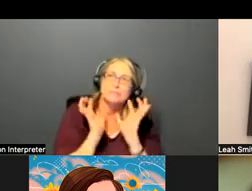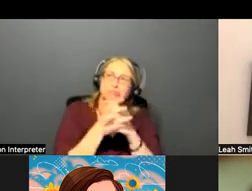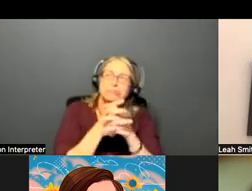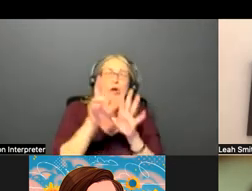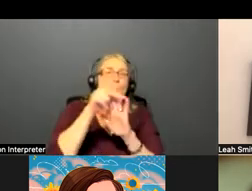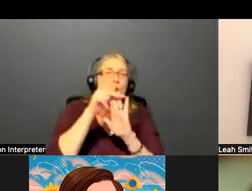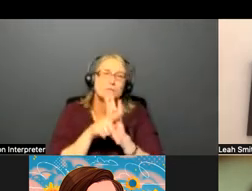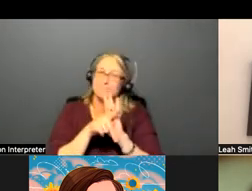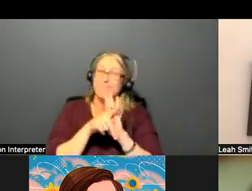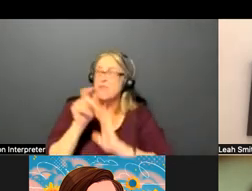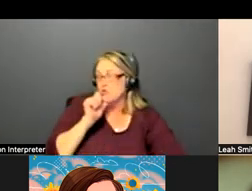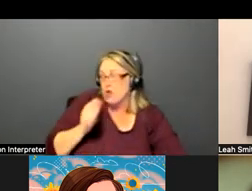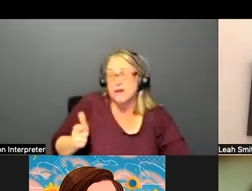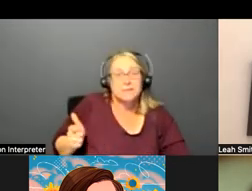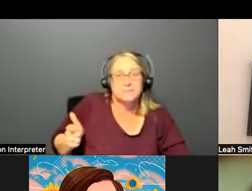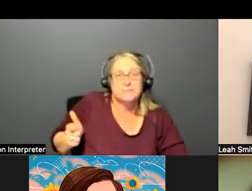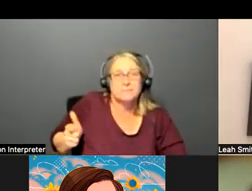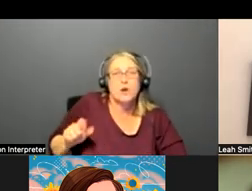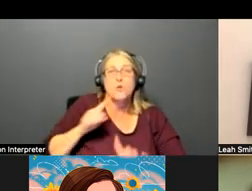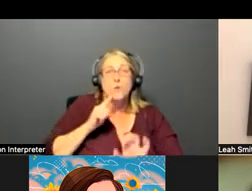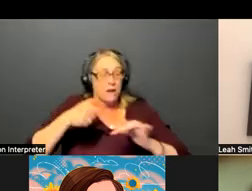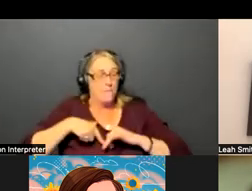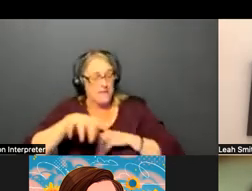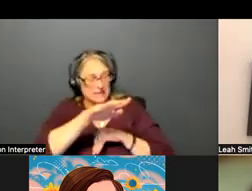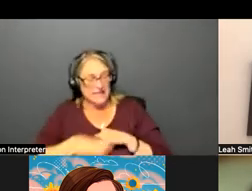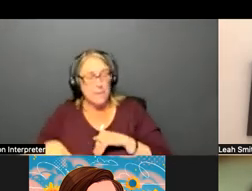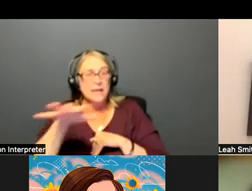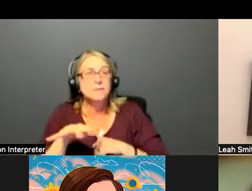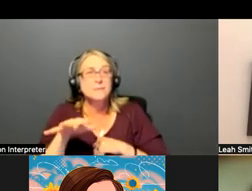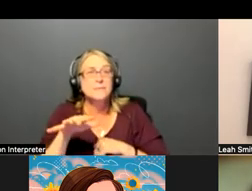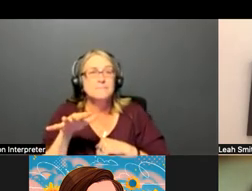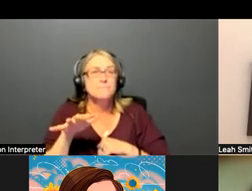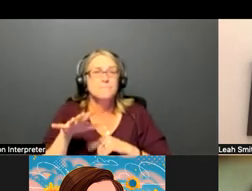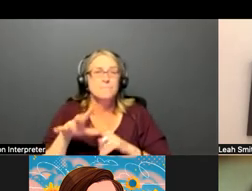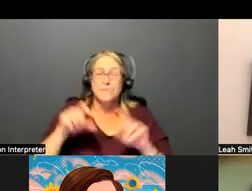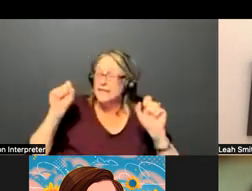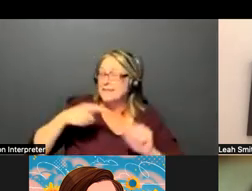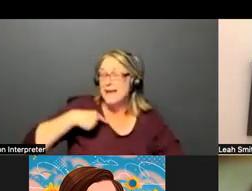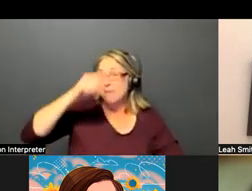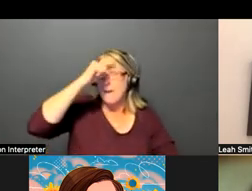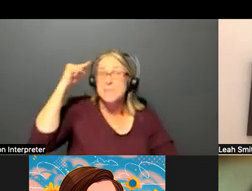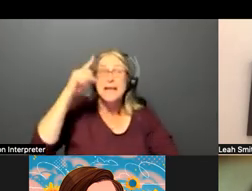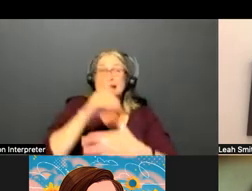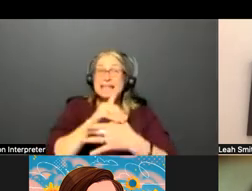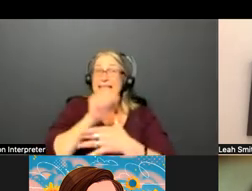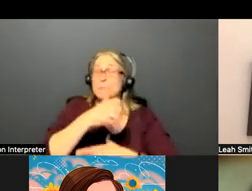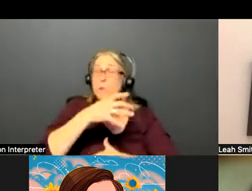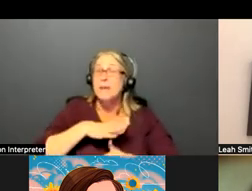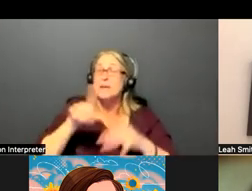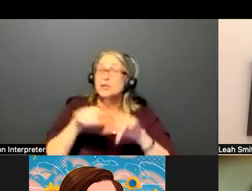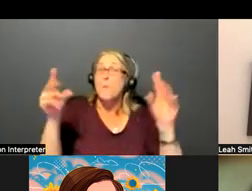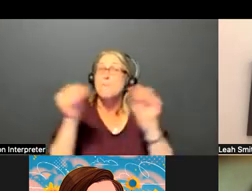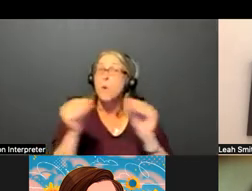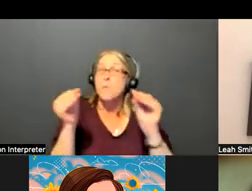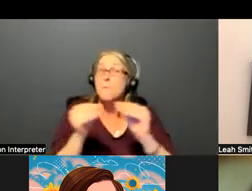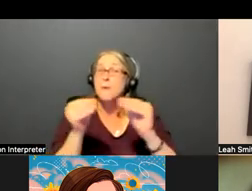not. And so, like I said, when I'm in spaces, yes, I am a Black disabled woman, but there needs to be more. I shouldn't be the